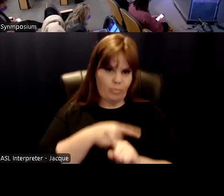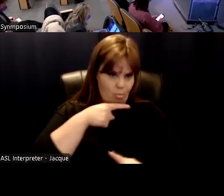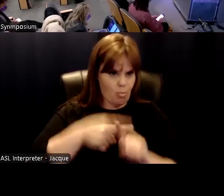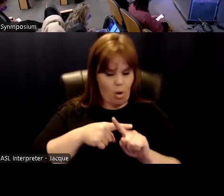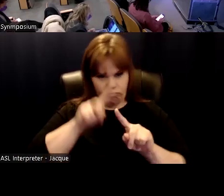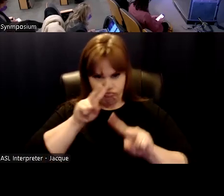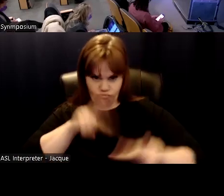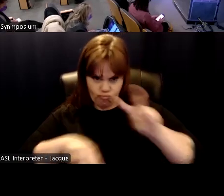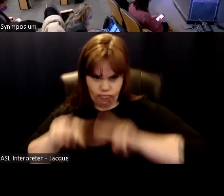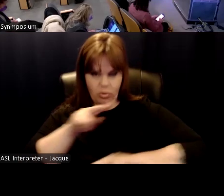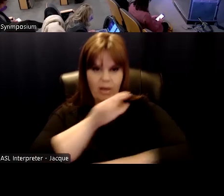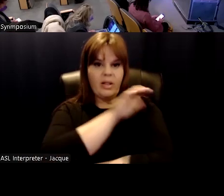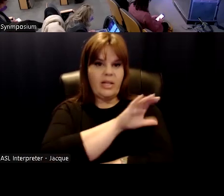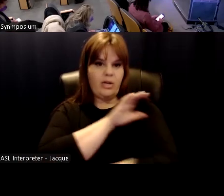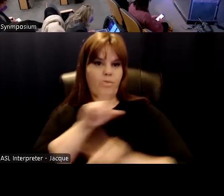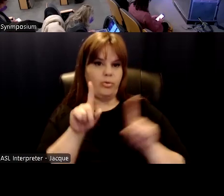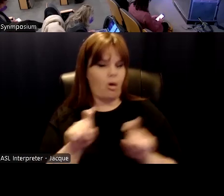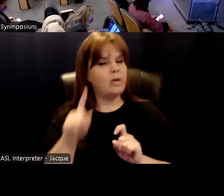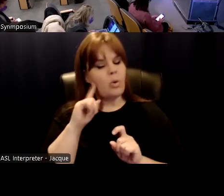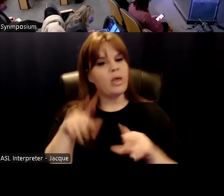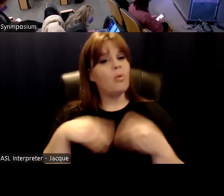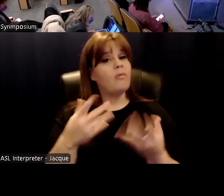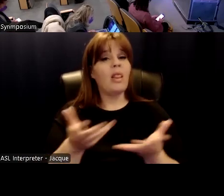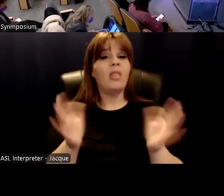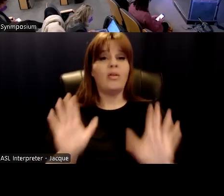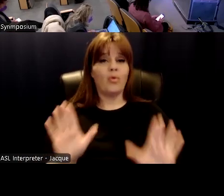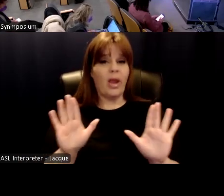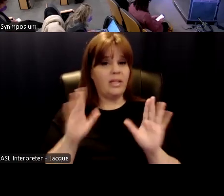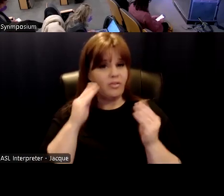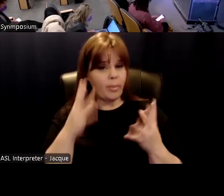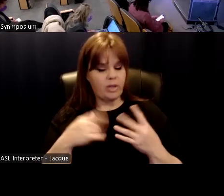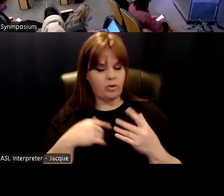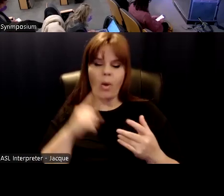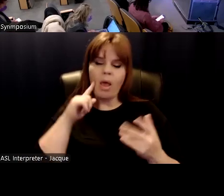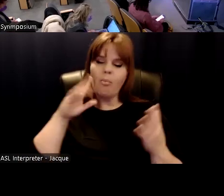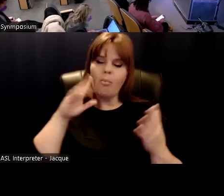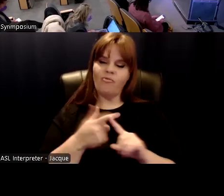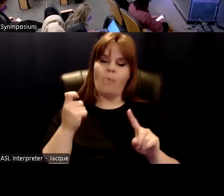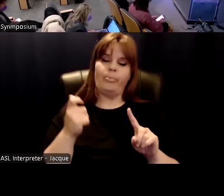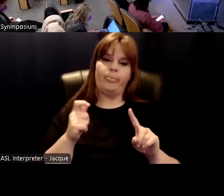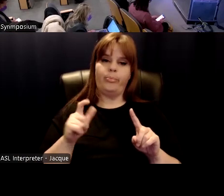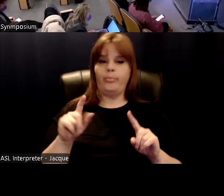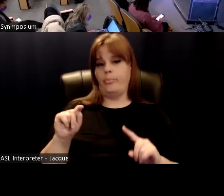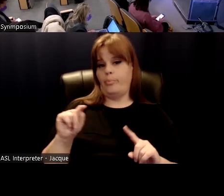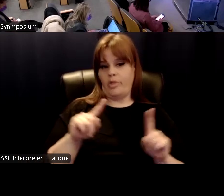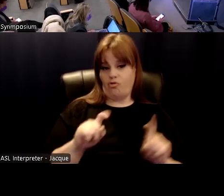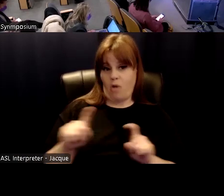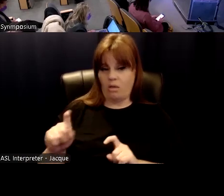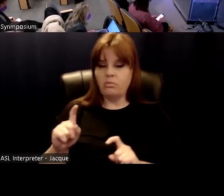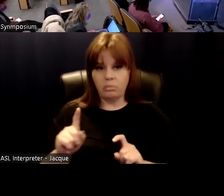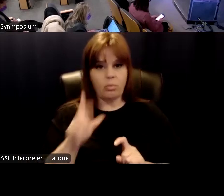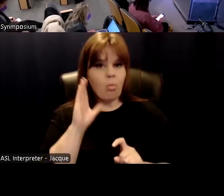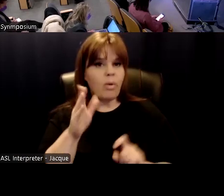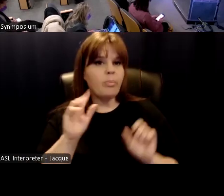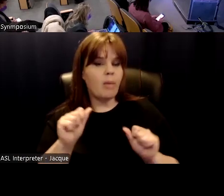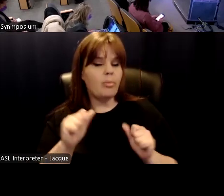trial. So I think it's going to provide a lot of great information. And what I'm hoping from this trial is that it will be able to